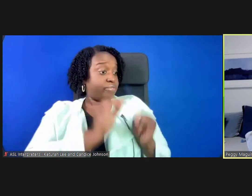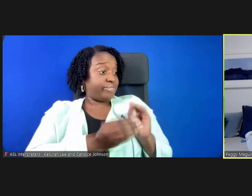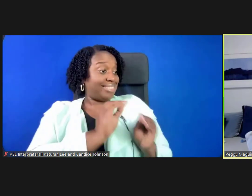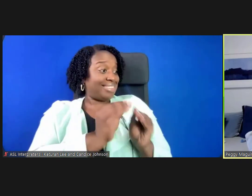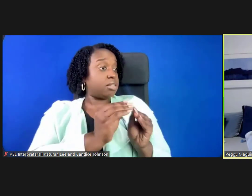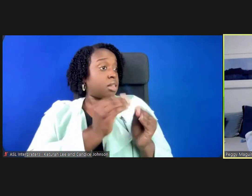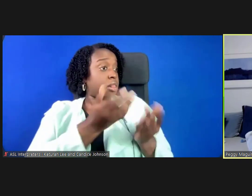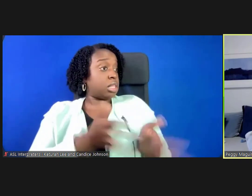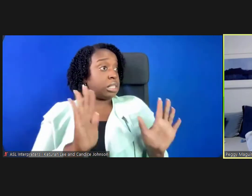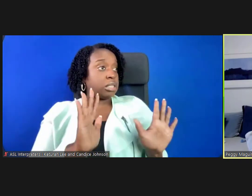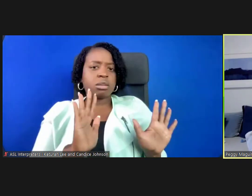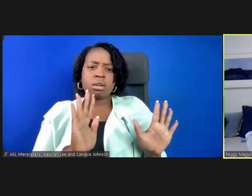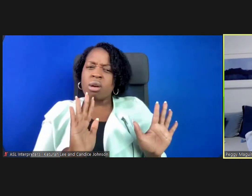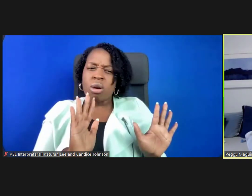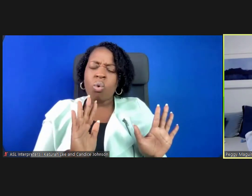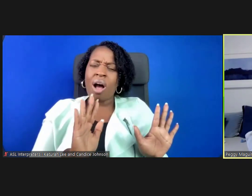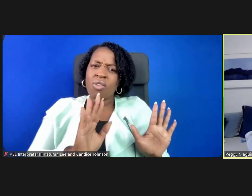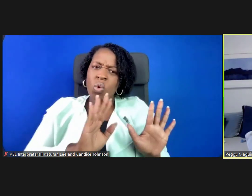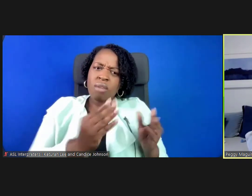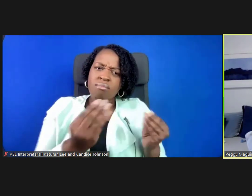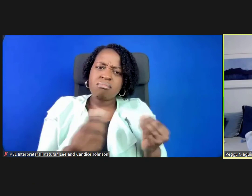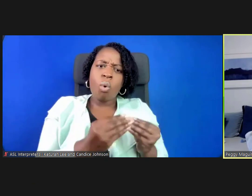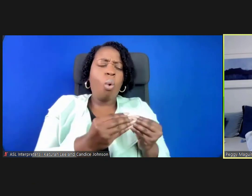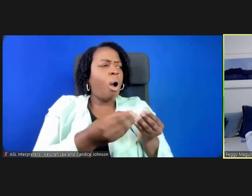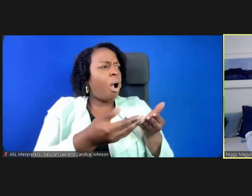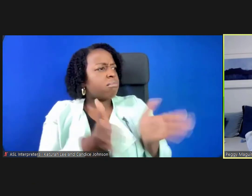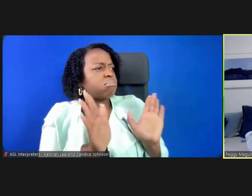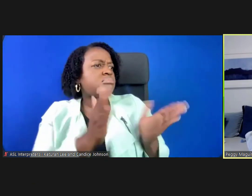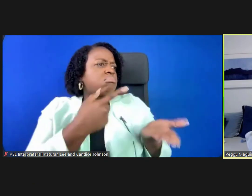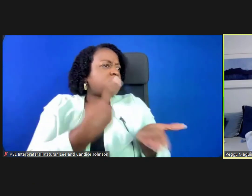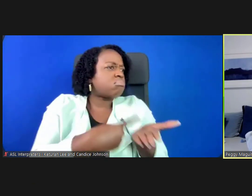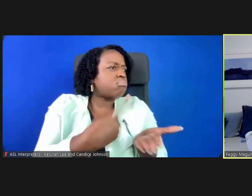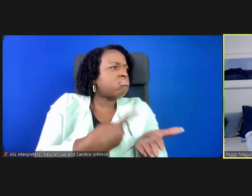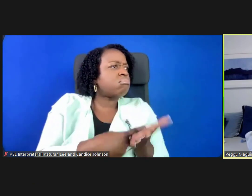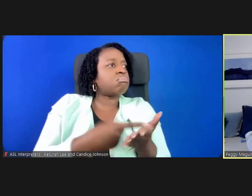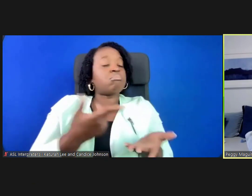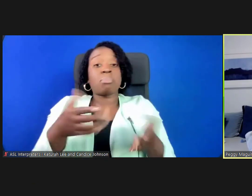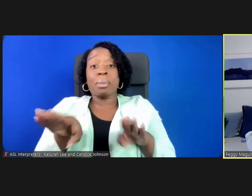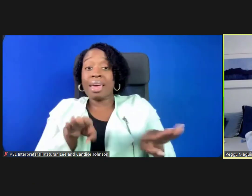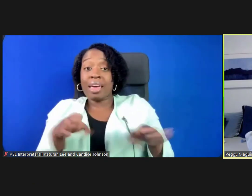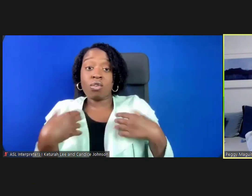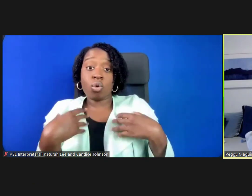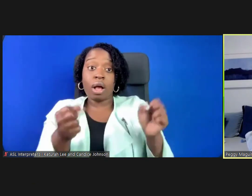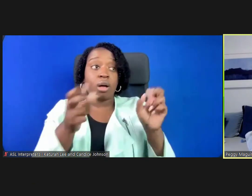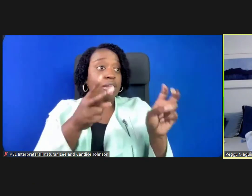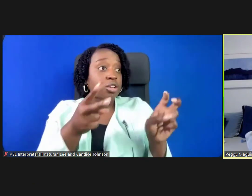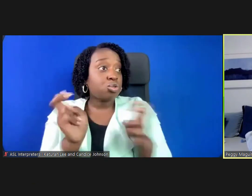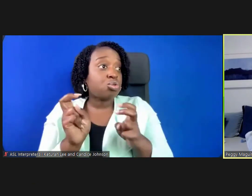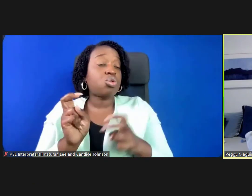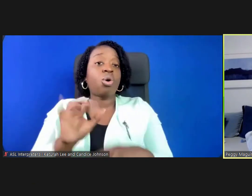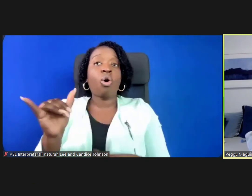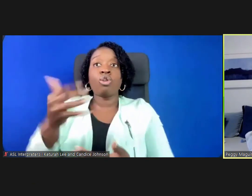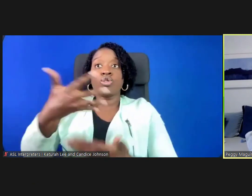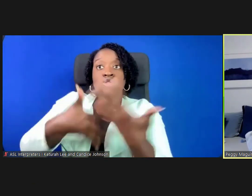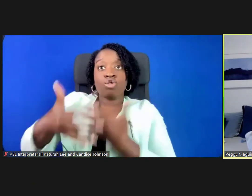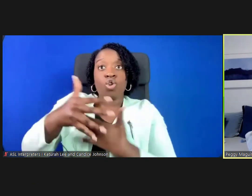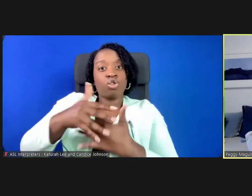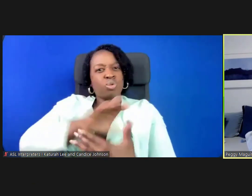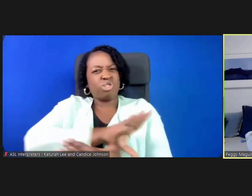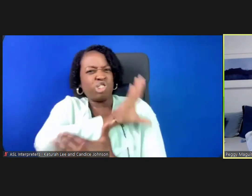the discussions to address behavioral health issues and social determinants of